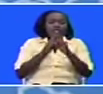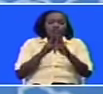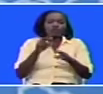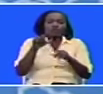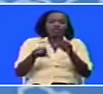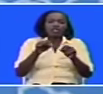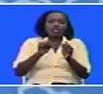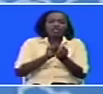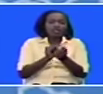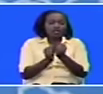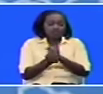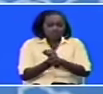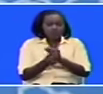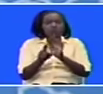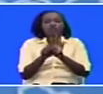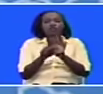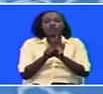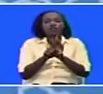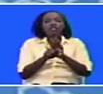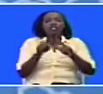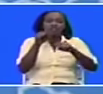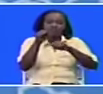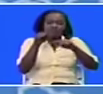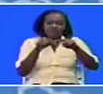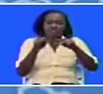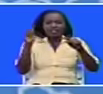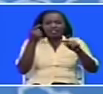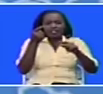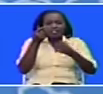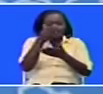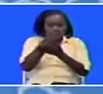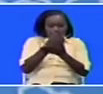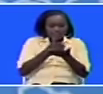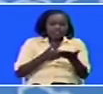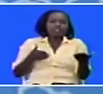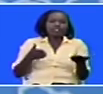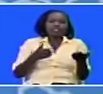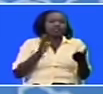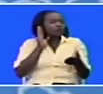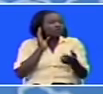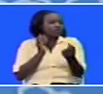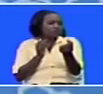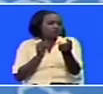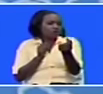electoral laws amendment that have divided Kenyans right down to the middle. Let's listen into a bit of that